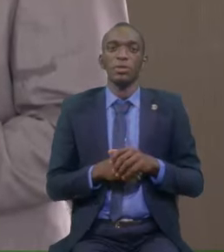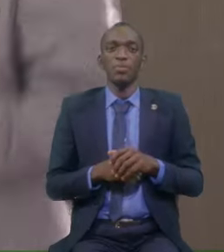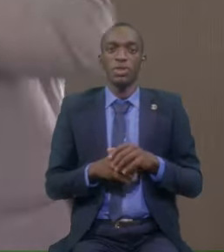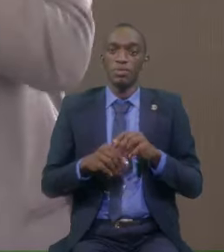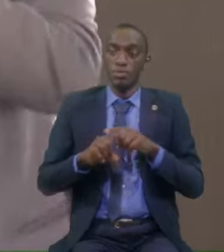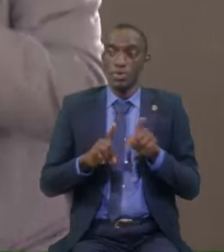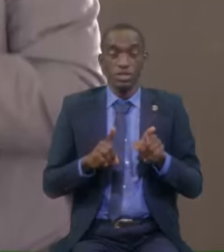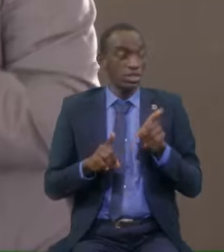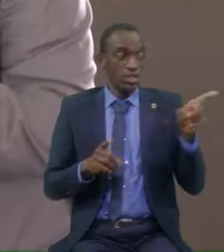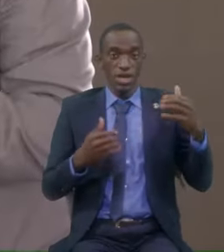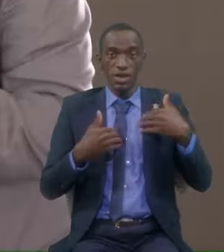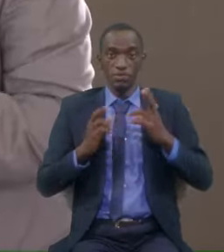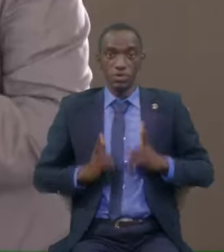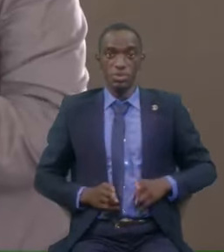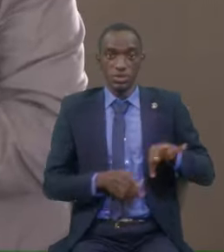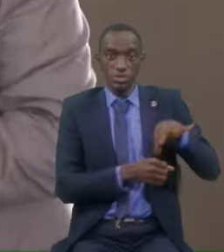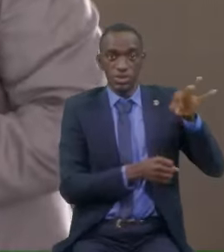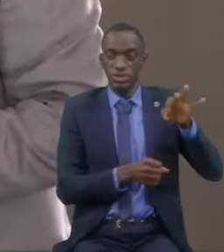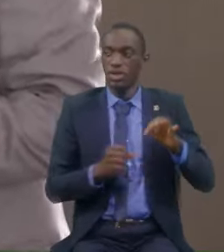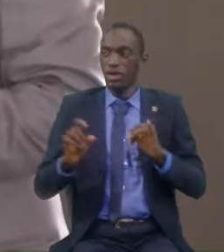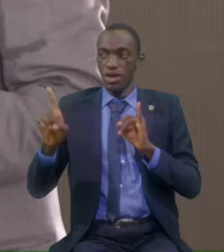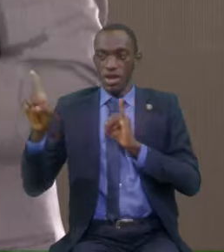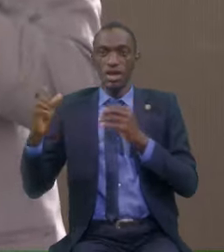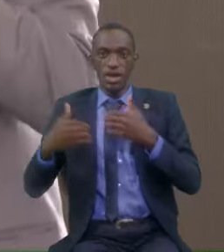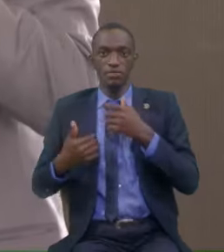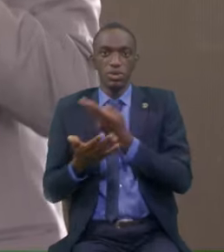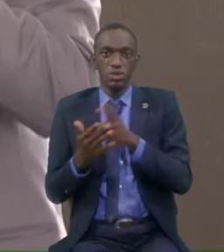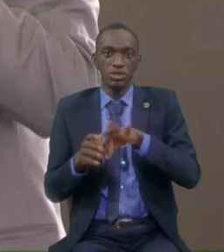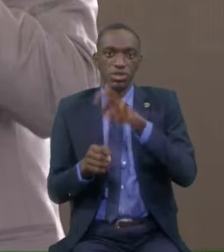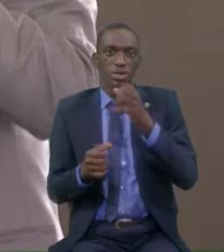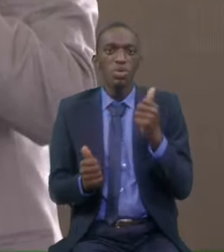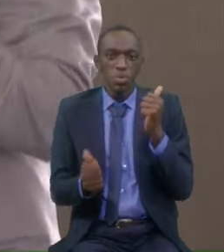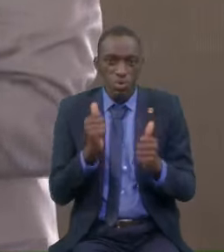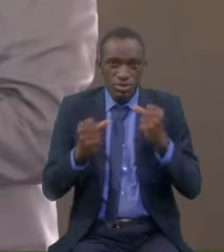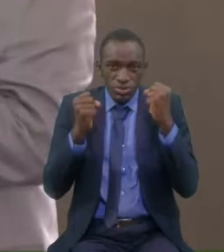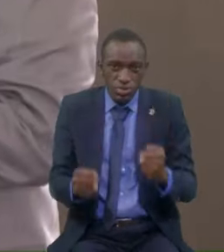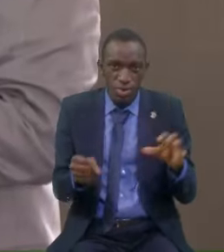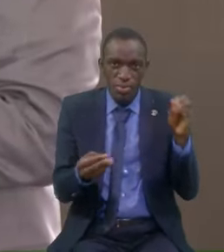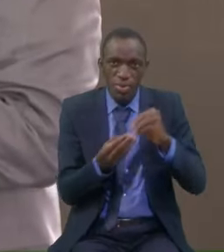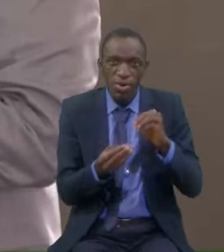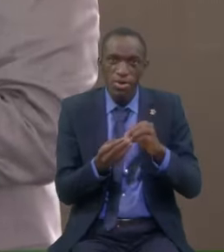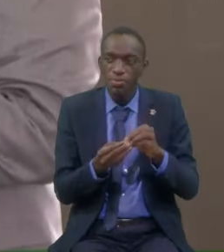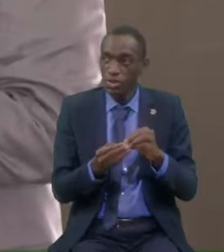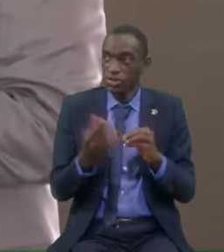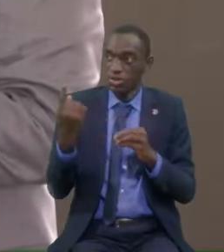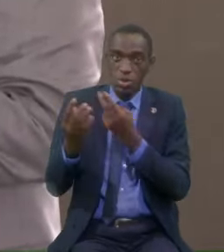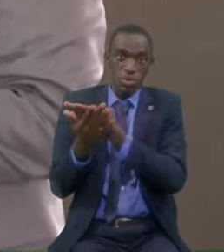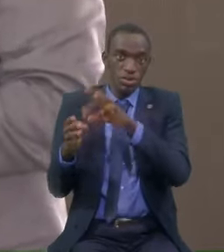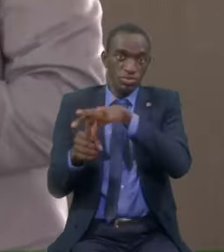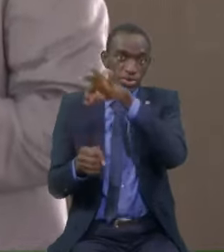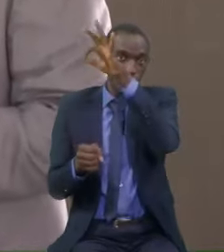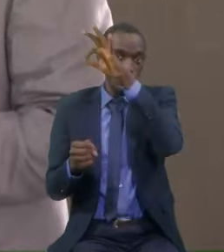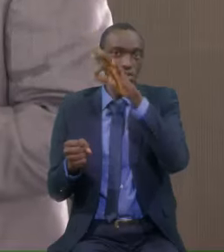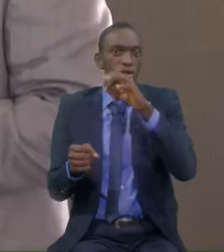Spirit. And which one will prove stronger? The Holy Spirit in you or the human